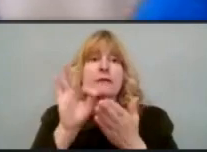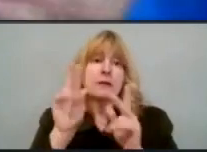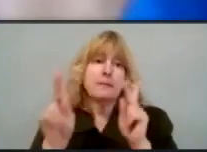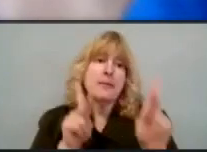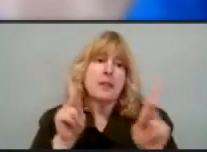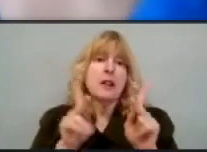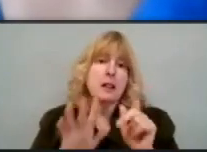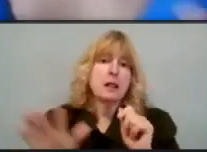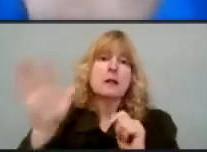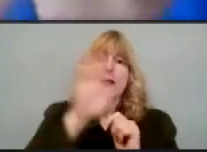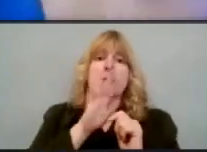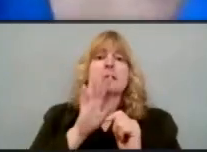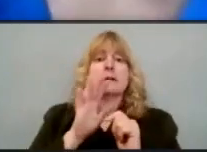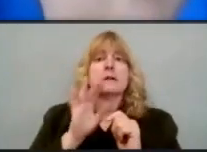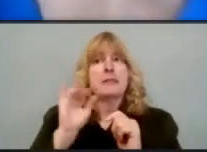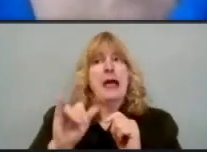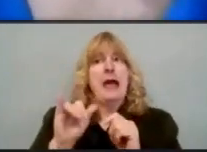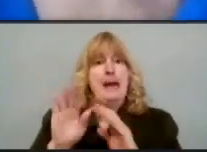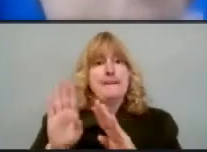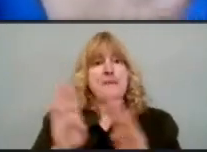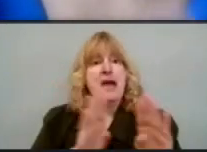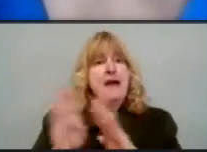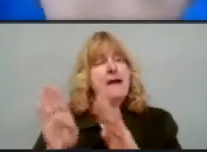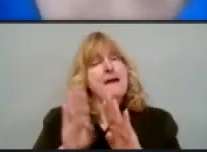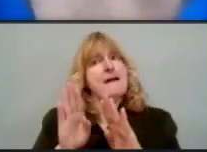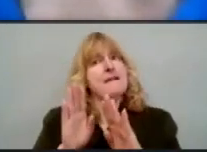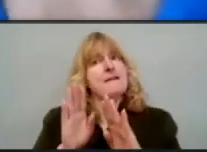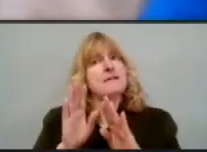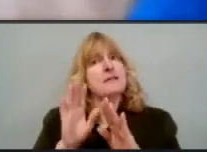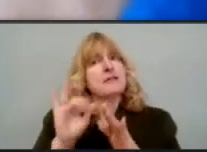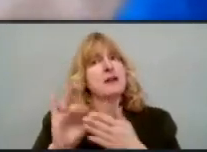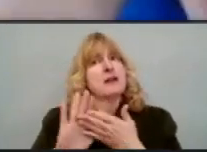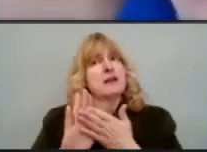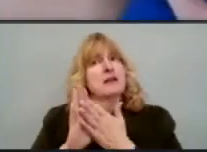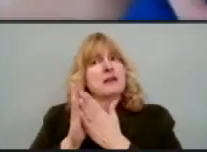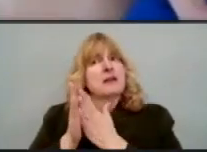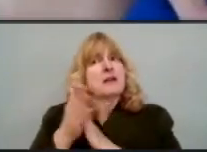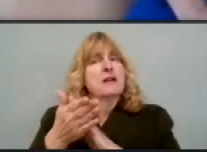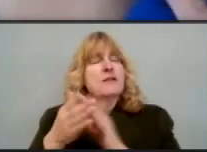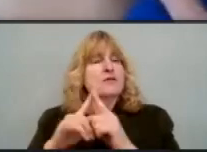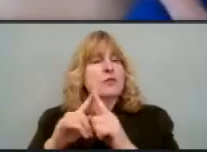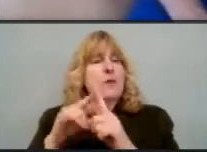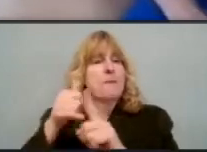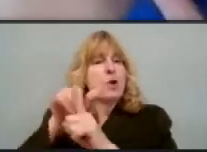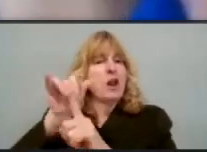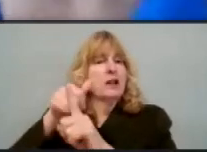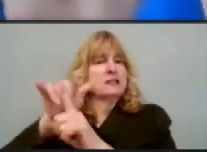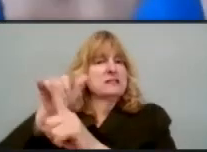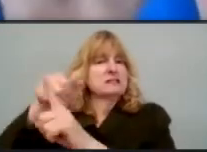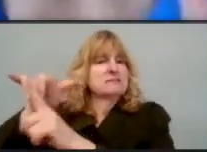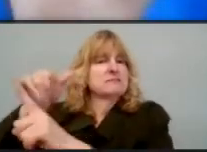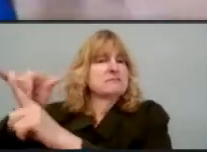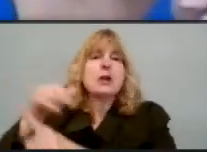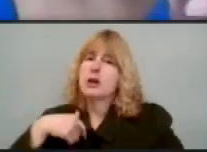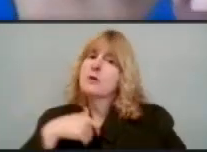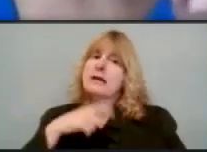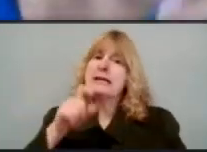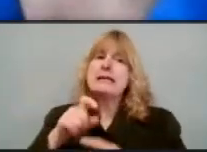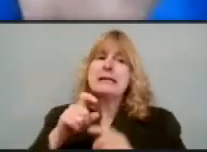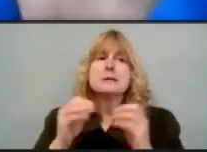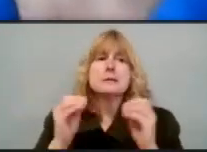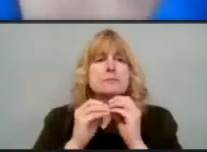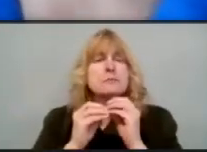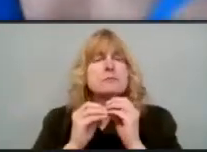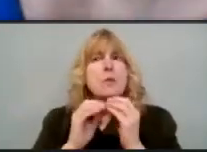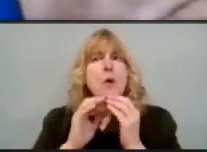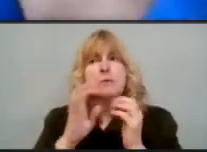their behaviors that lead up to this kind of bullying that we need to be much more diligent on